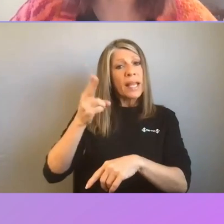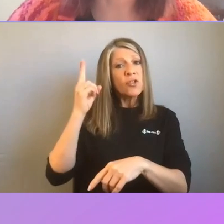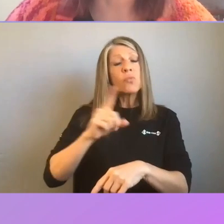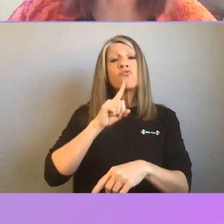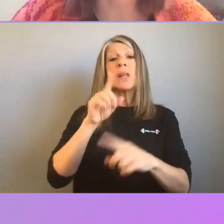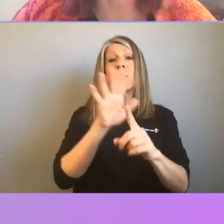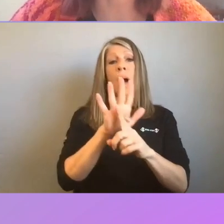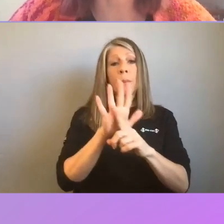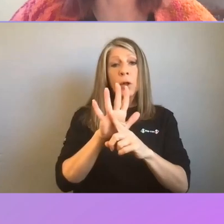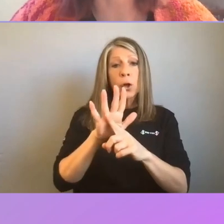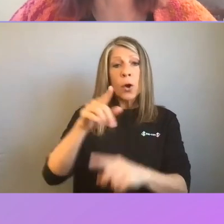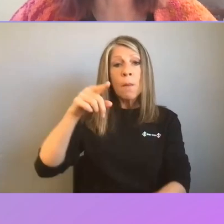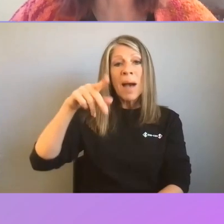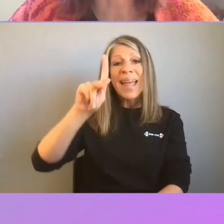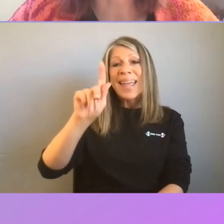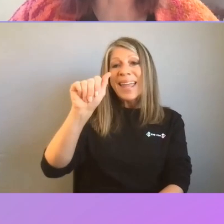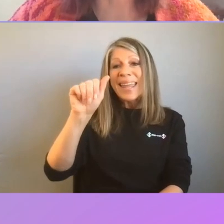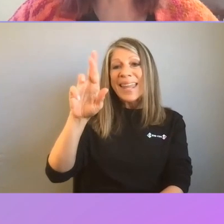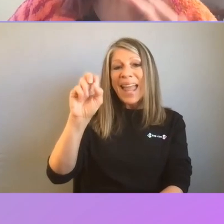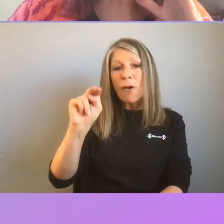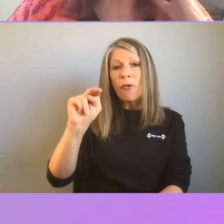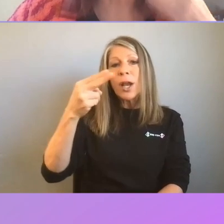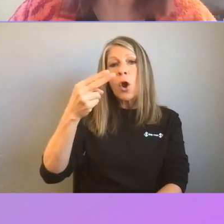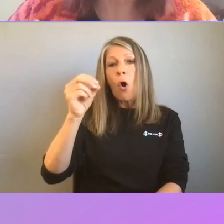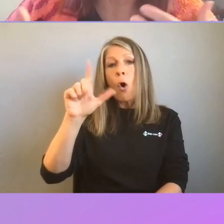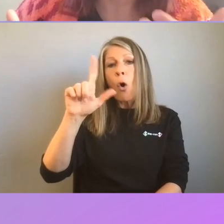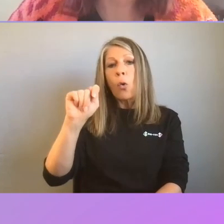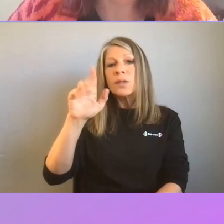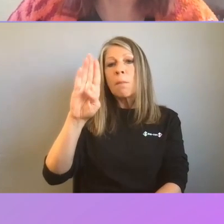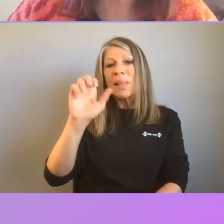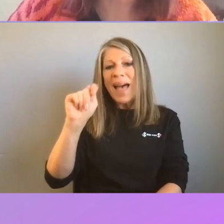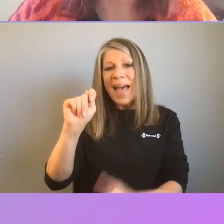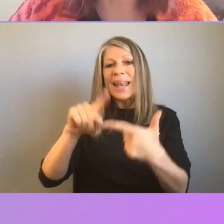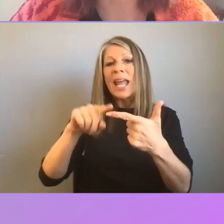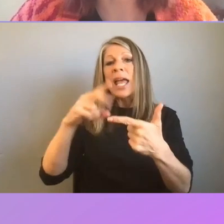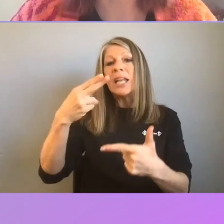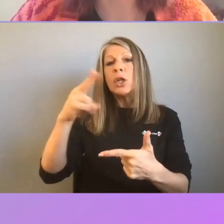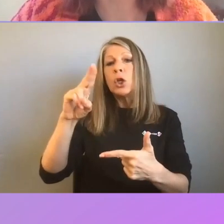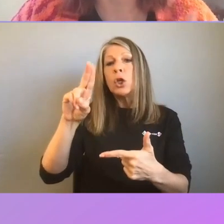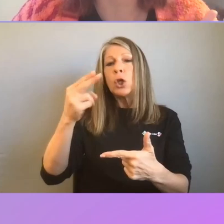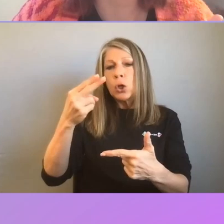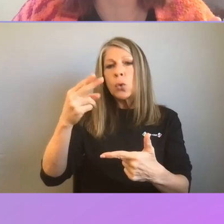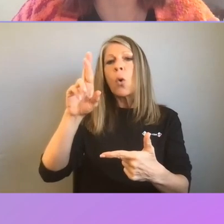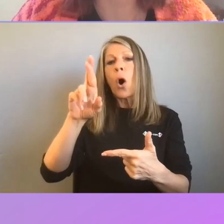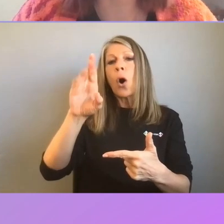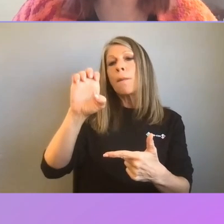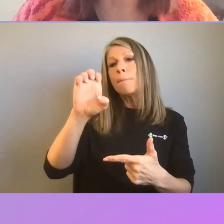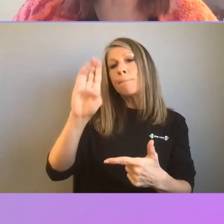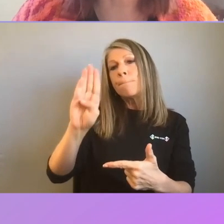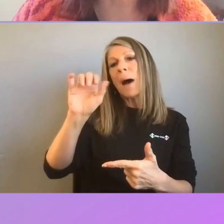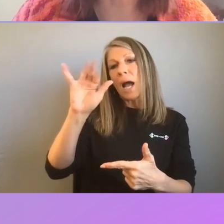Karen Holtzblatt and Hugh Beyer. And they started looking at doing ethnographic research and looking